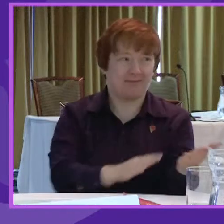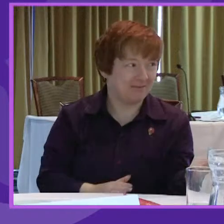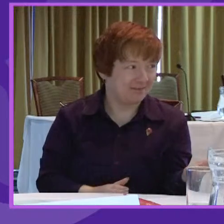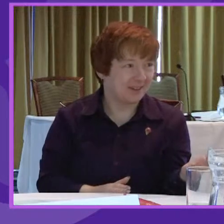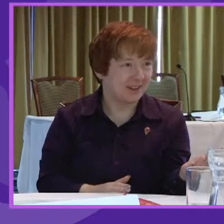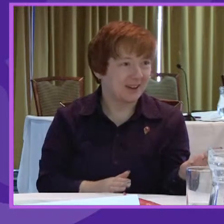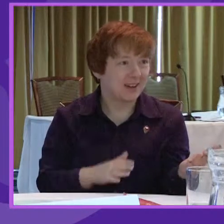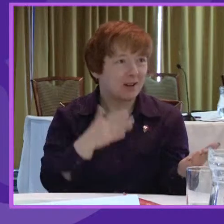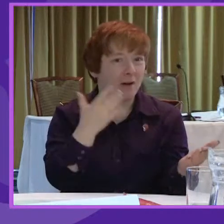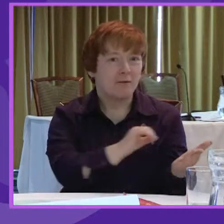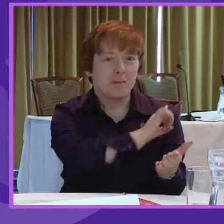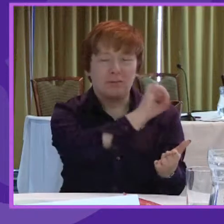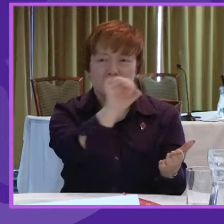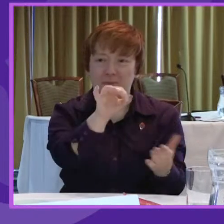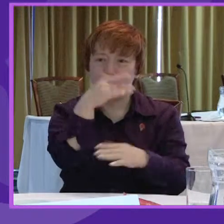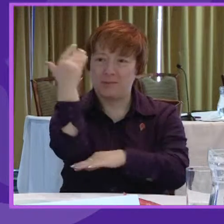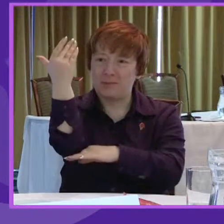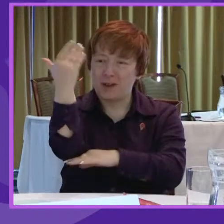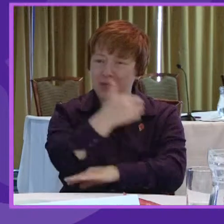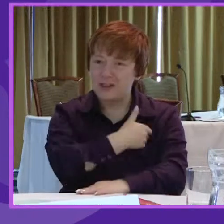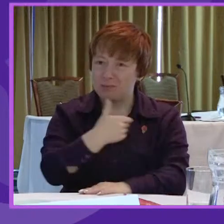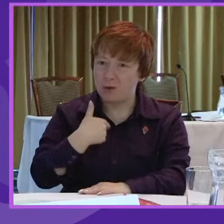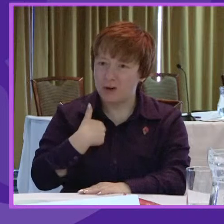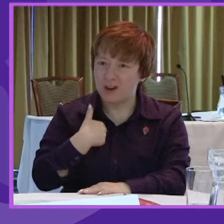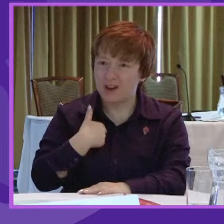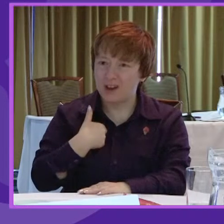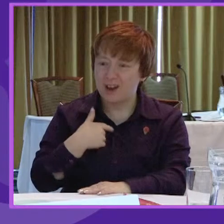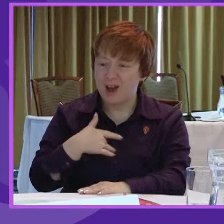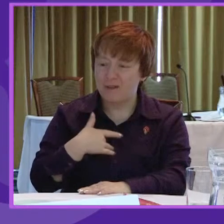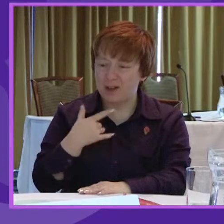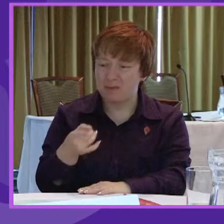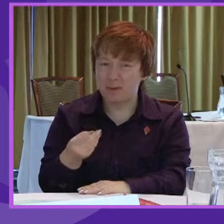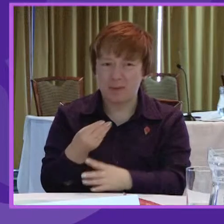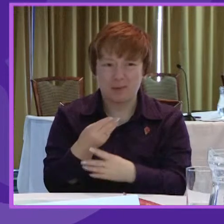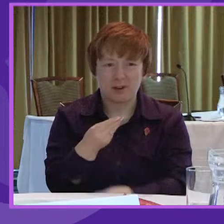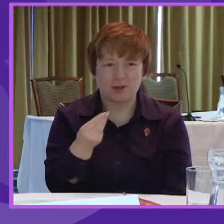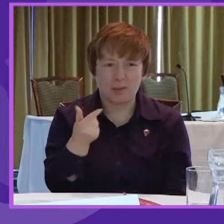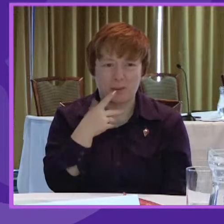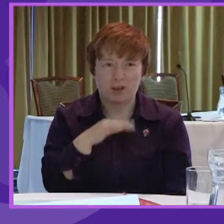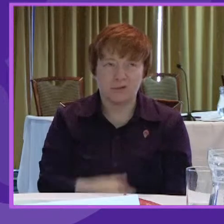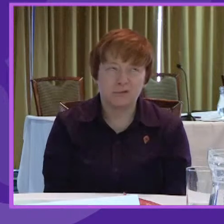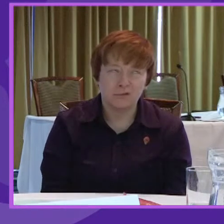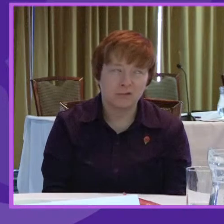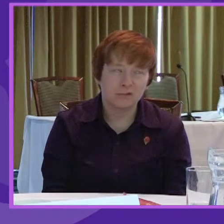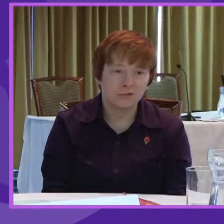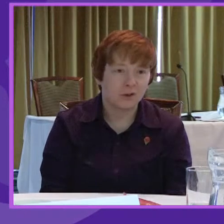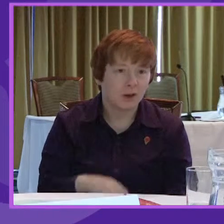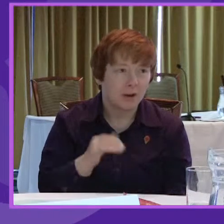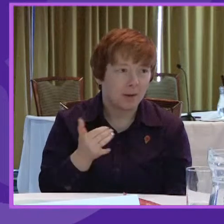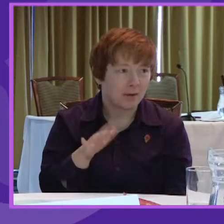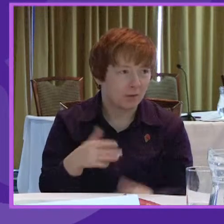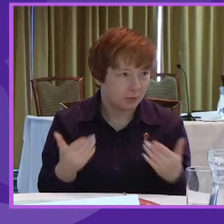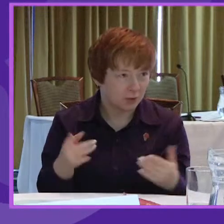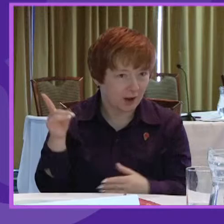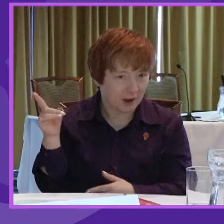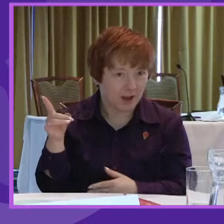And I feel the need, after hearing such inspiring talks, to say this feels really rather dry, and I hope it doesn't put people on a downer. But I